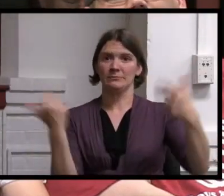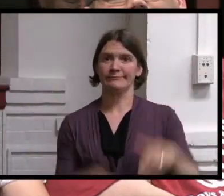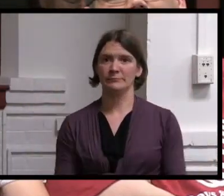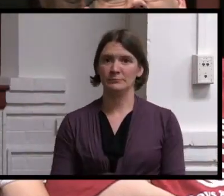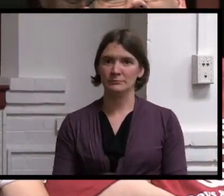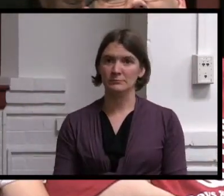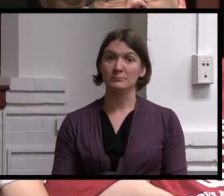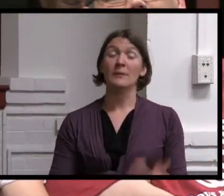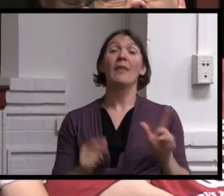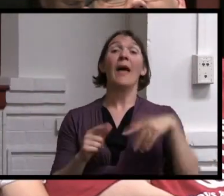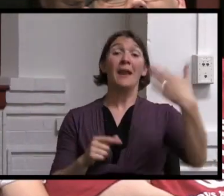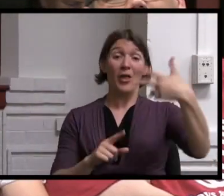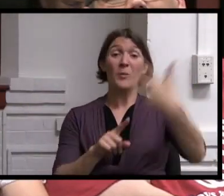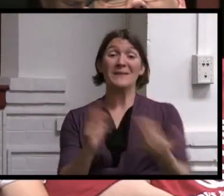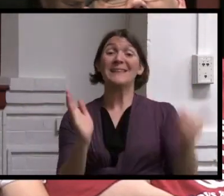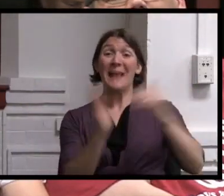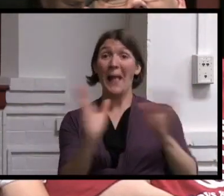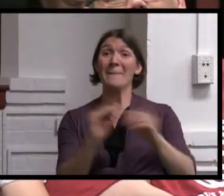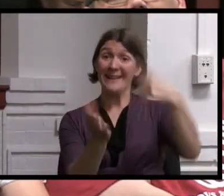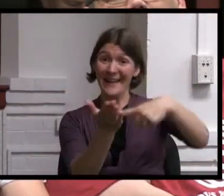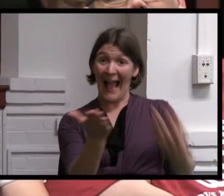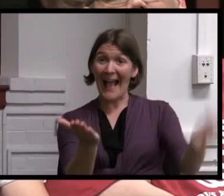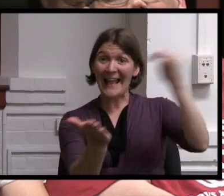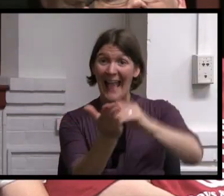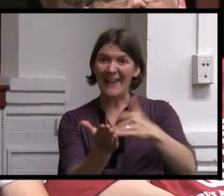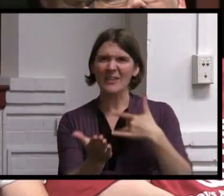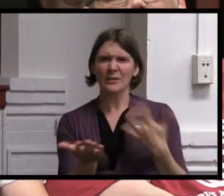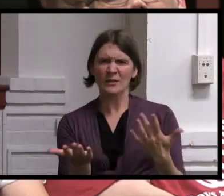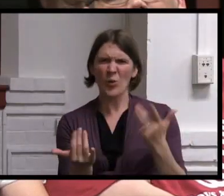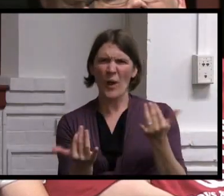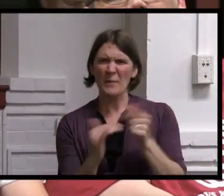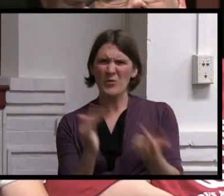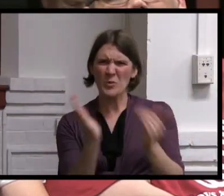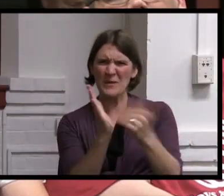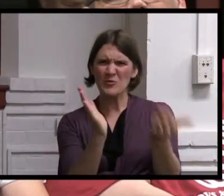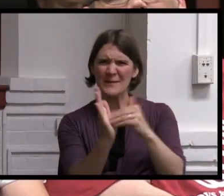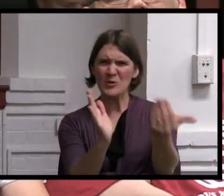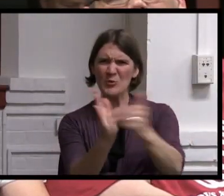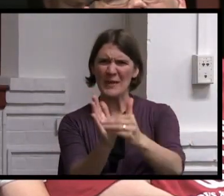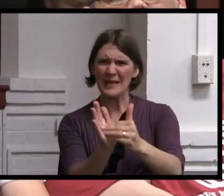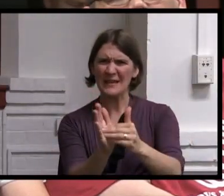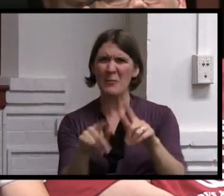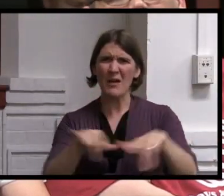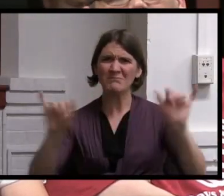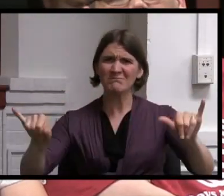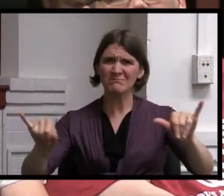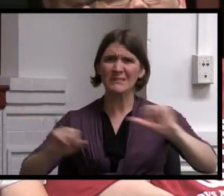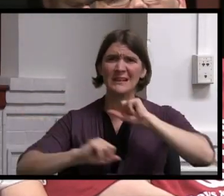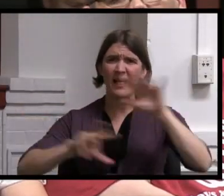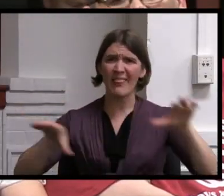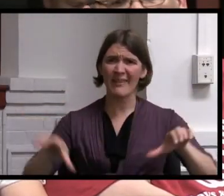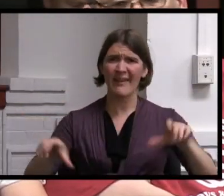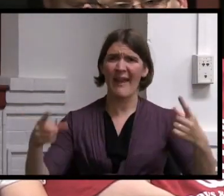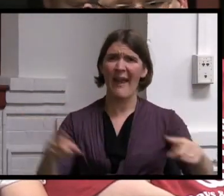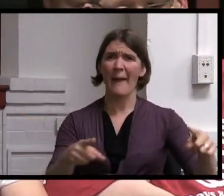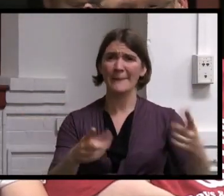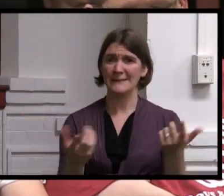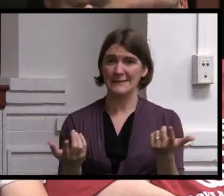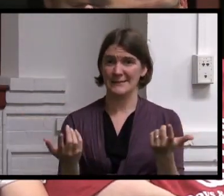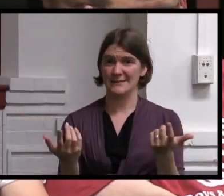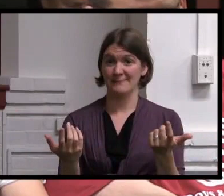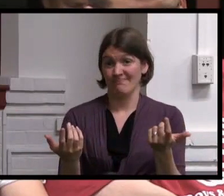And then we'll have a meeting in 3 months, and we'll talk about it again, and nothing happens. And